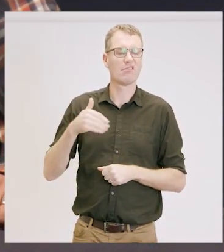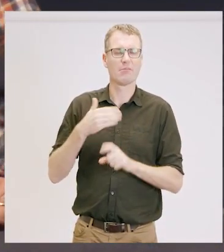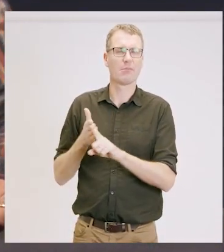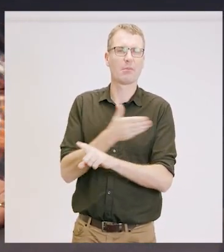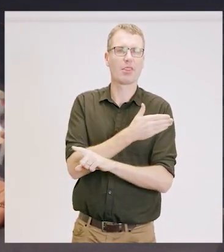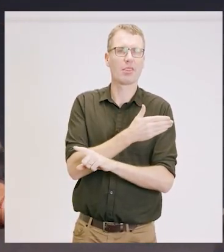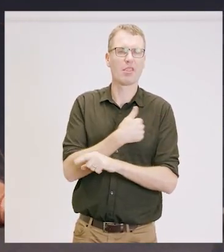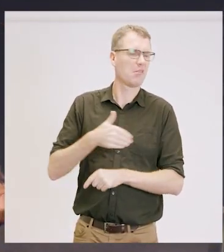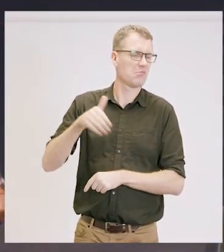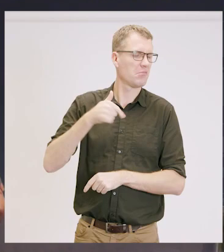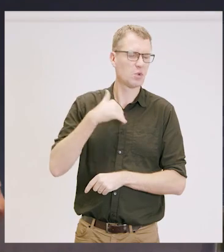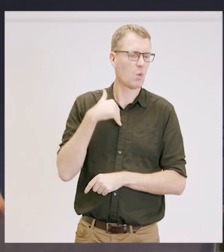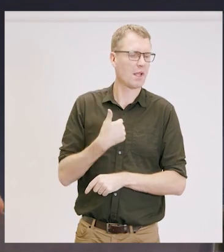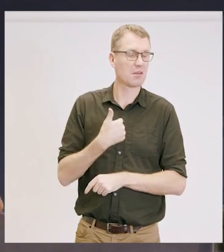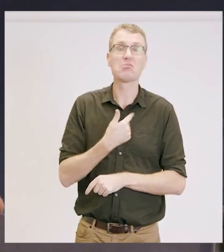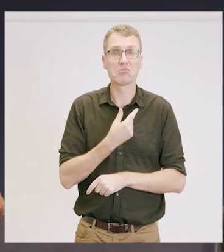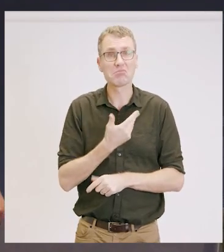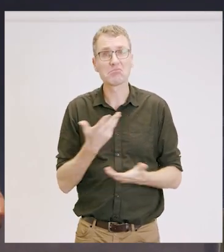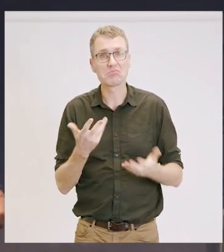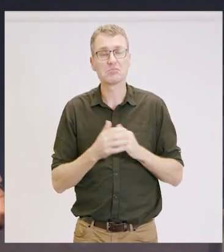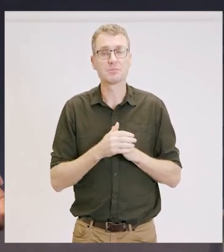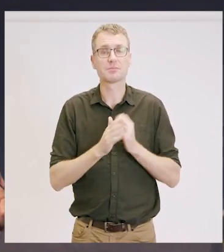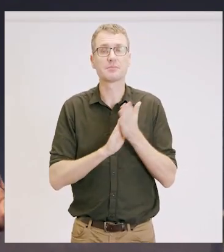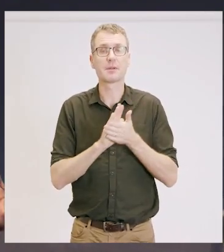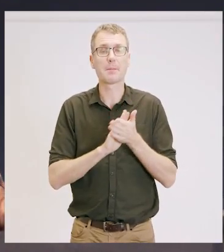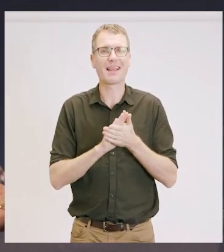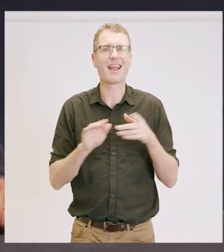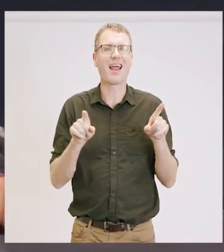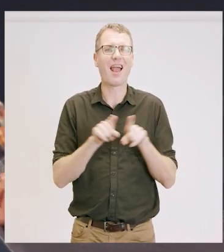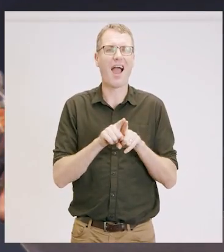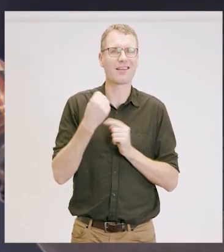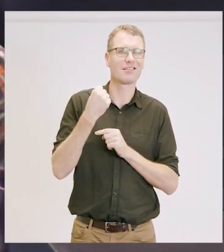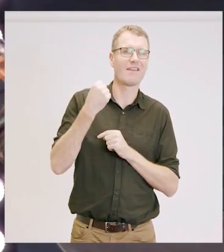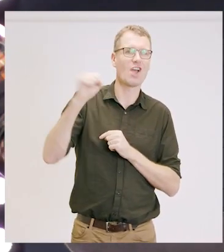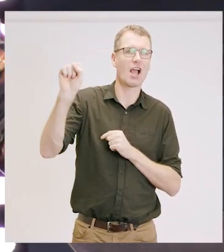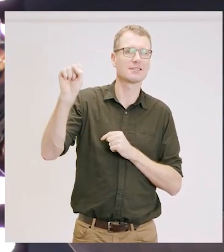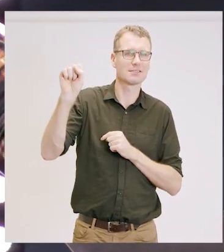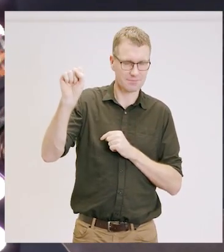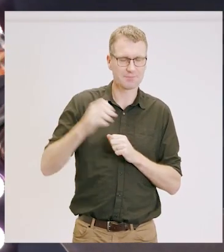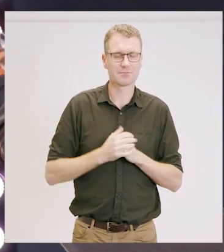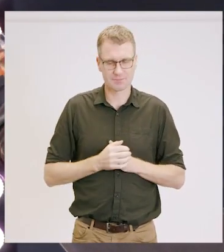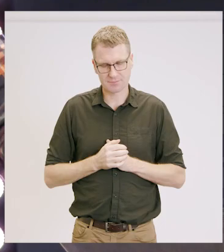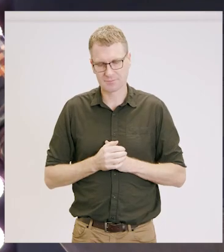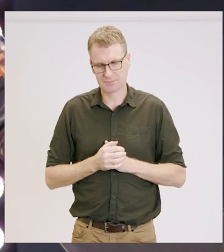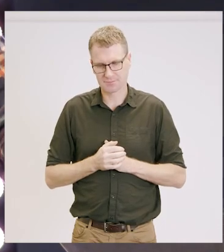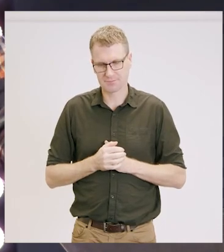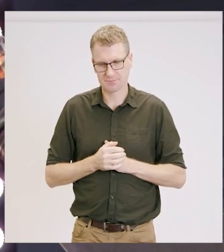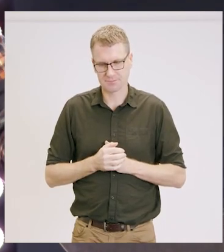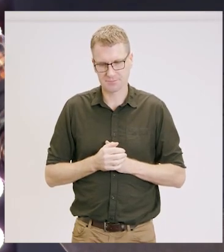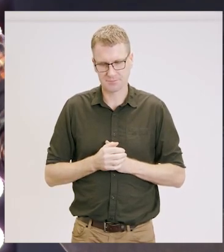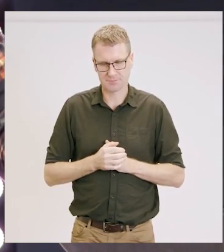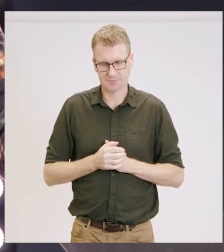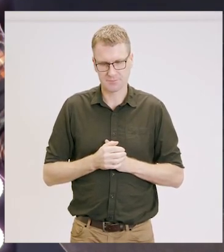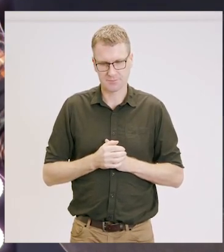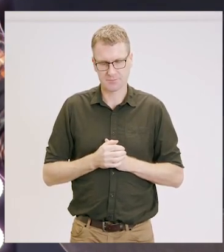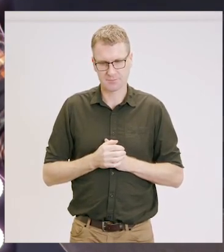it. I've decided to do something else, or I don't need to, or whatever. And so there's this sort of defiance that